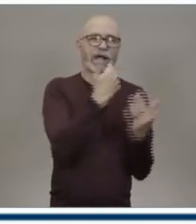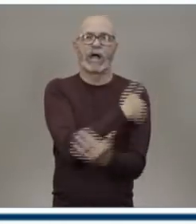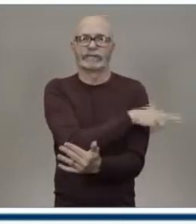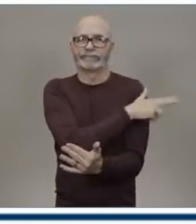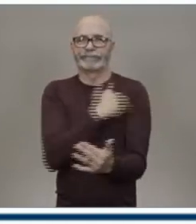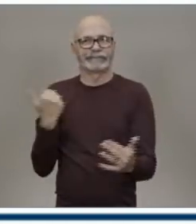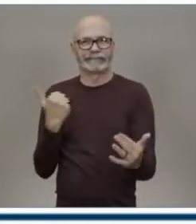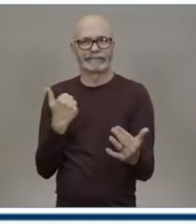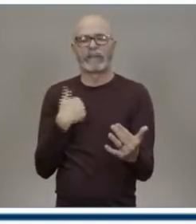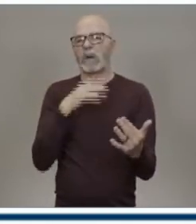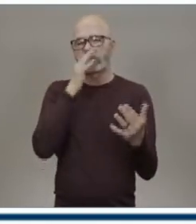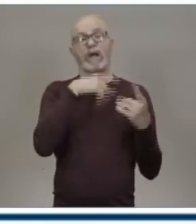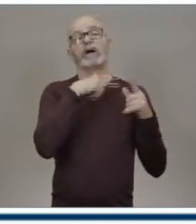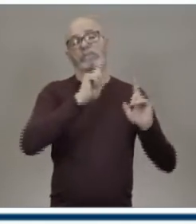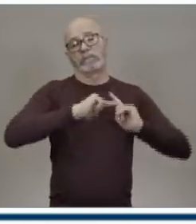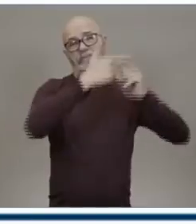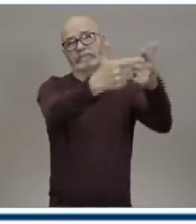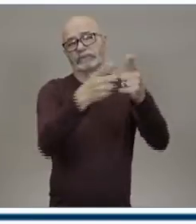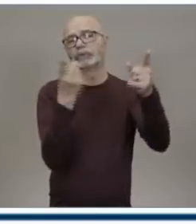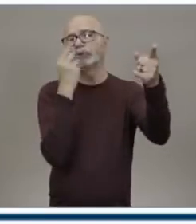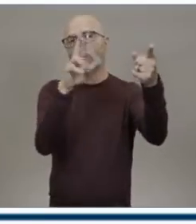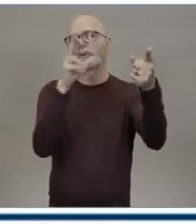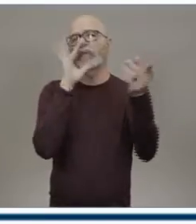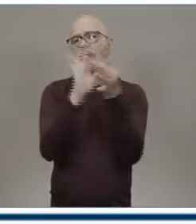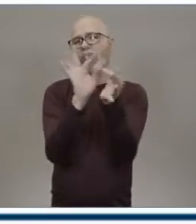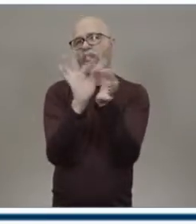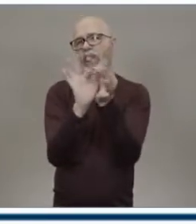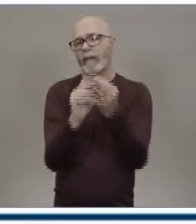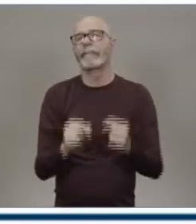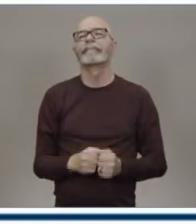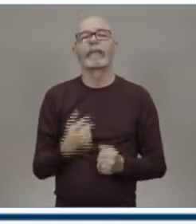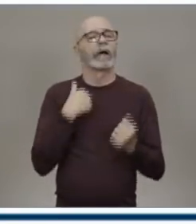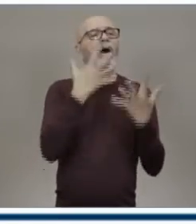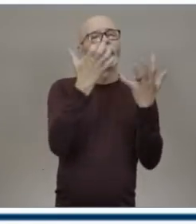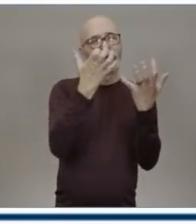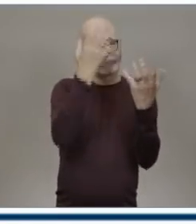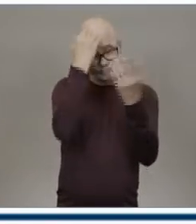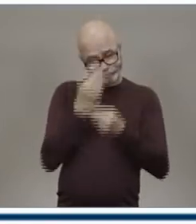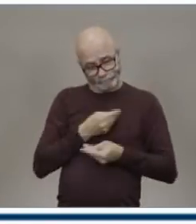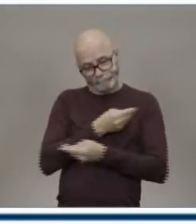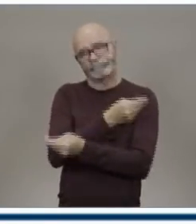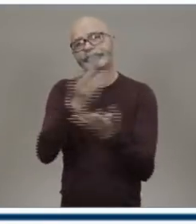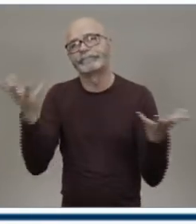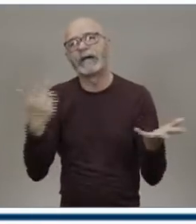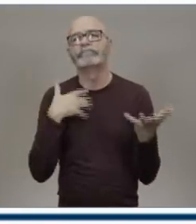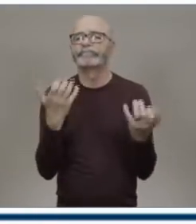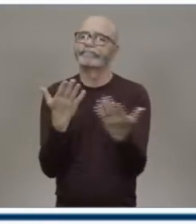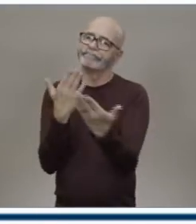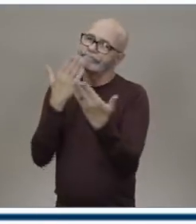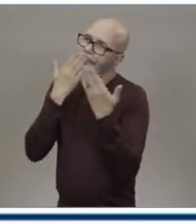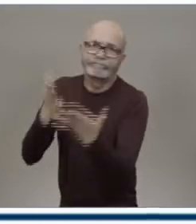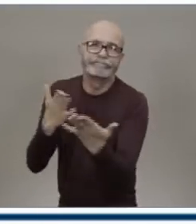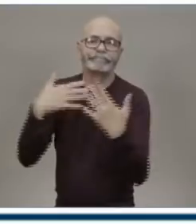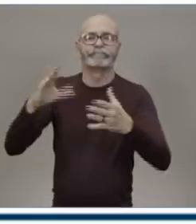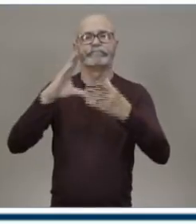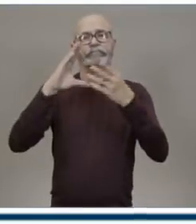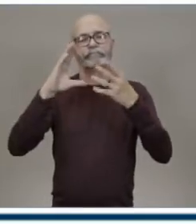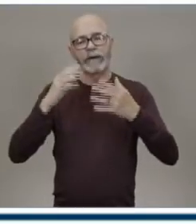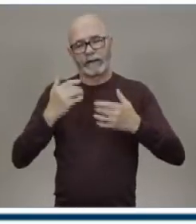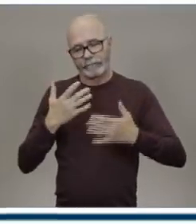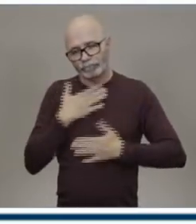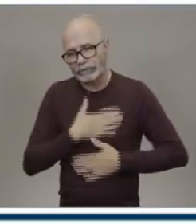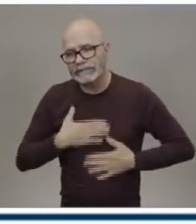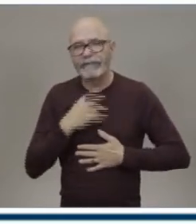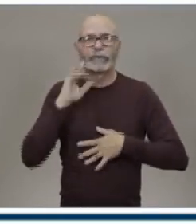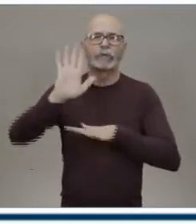more details on our cases, to say thank you to all of you for the sacrifices you made over Christmas holidays. By keeping